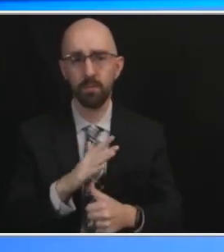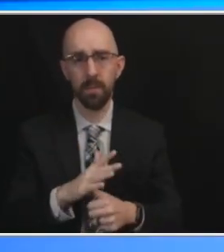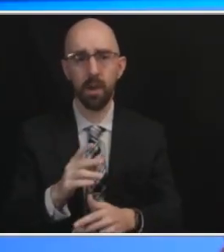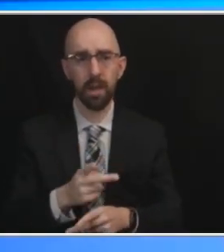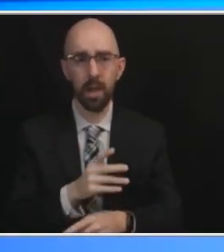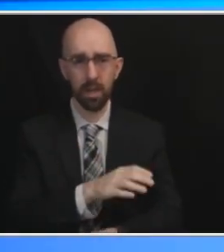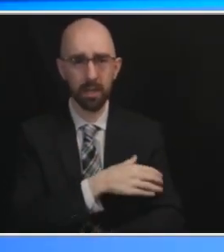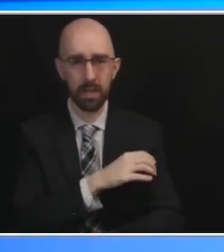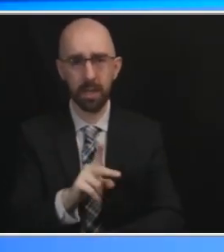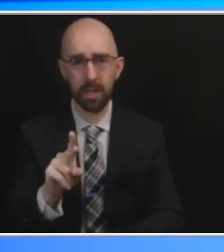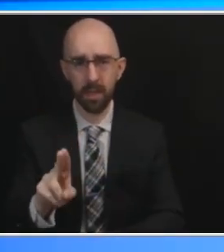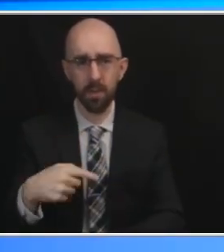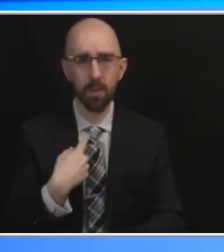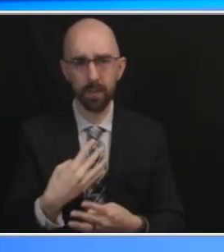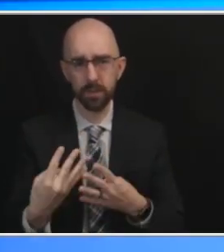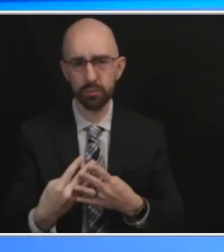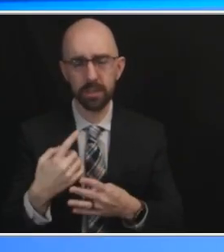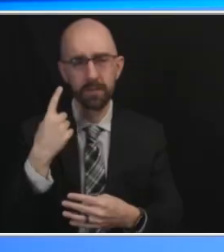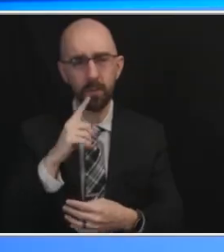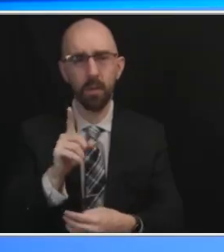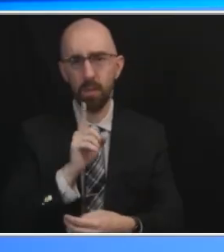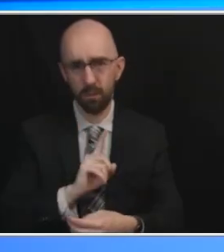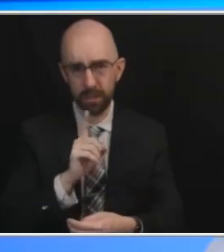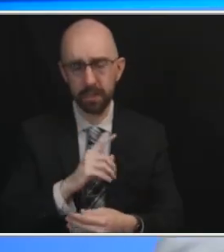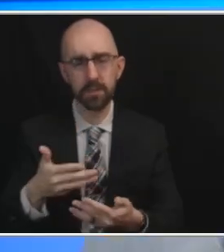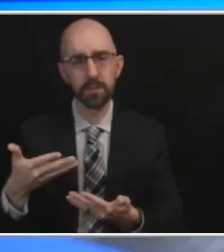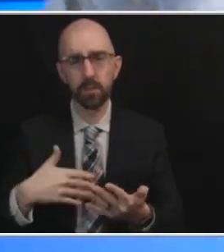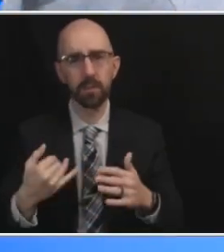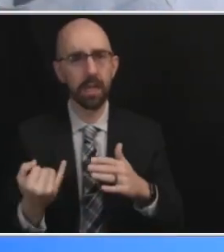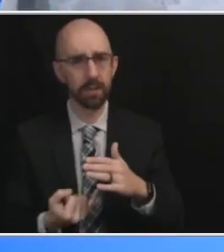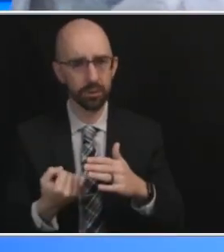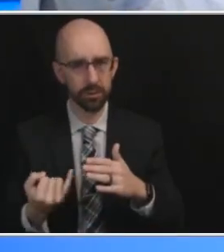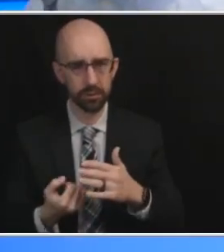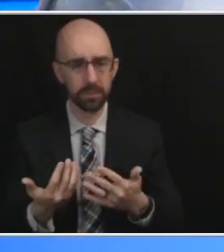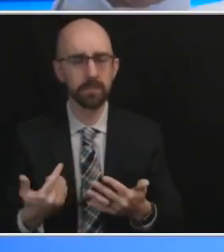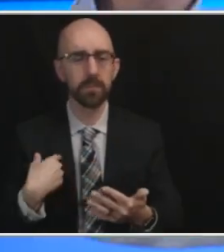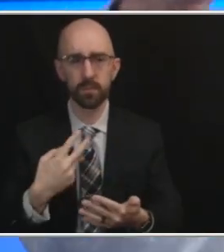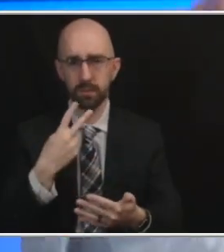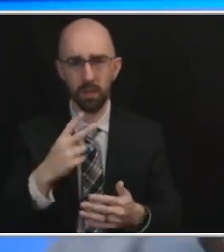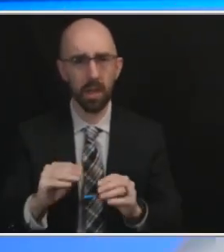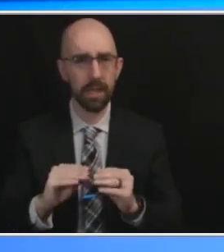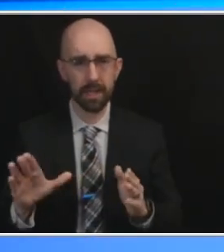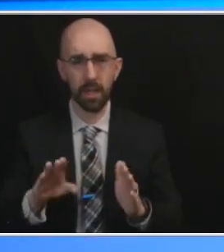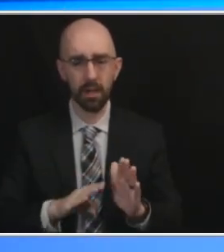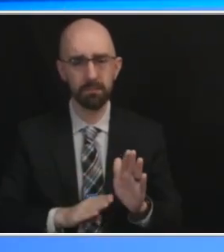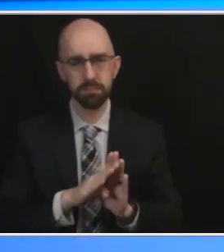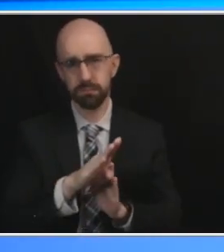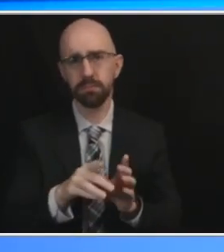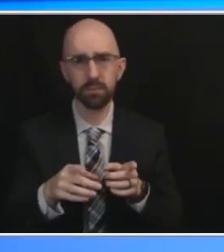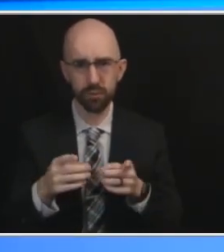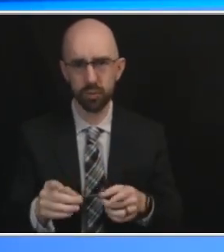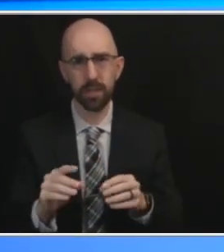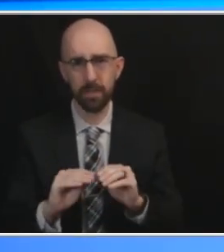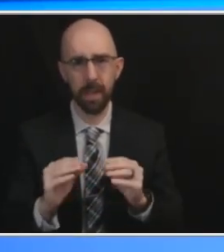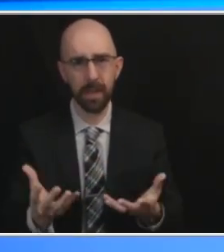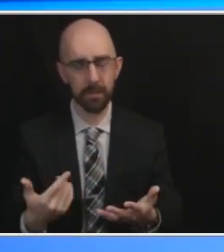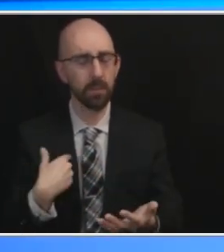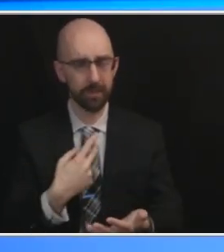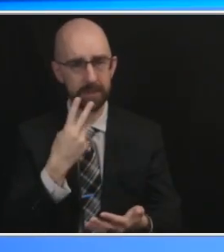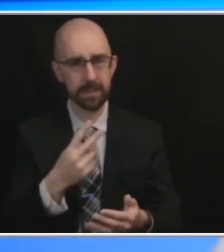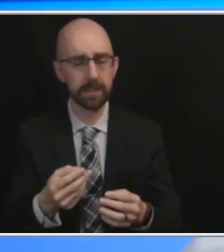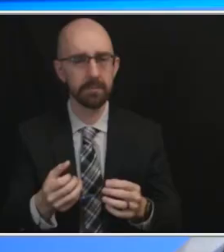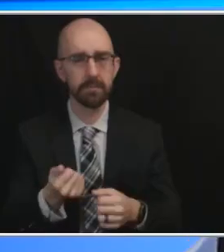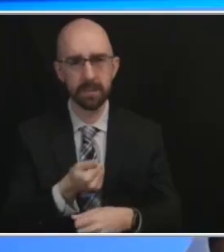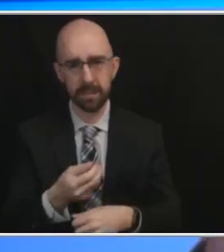we screened for loneliness and social isolation, and we saw a clear trend up during the pandemic, and I think we've seen a number of